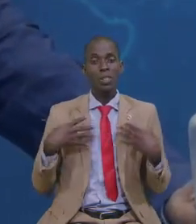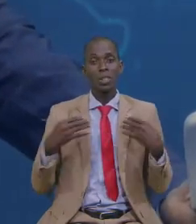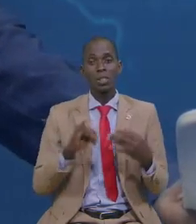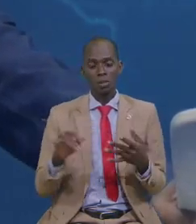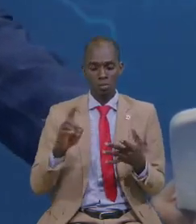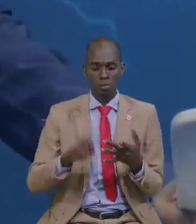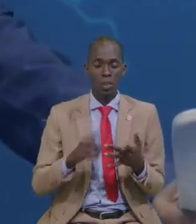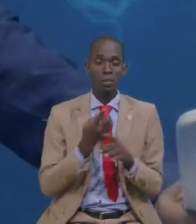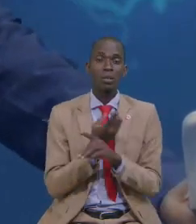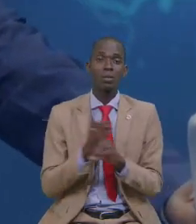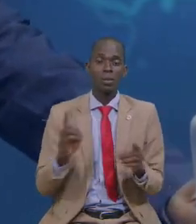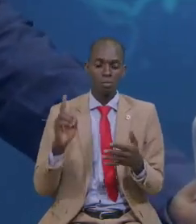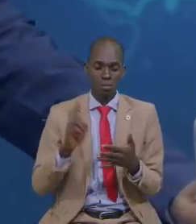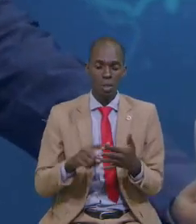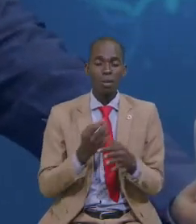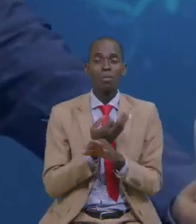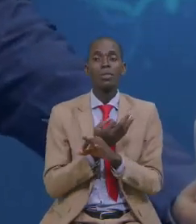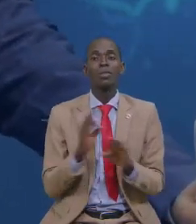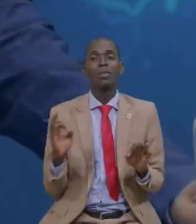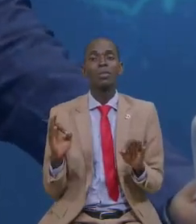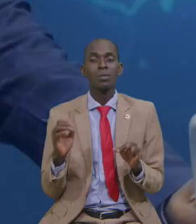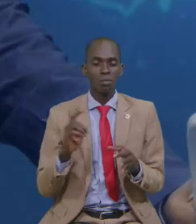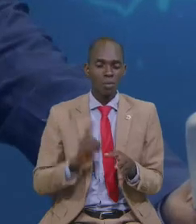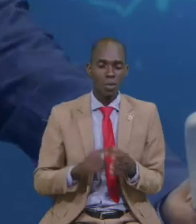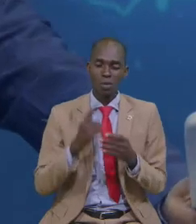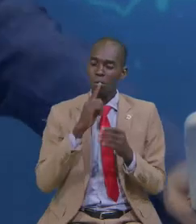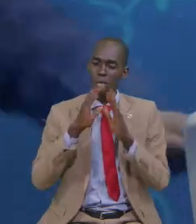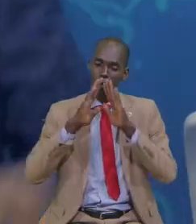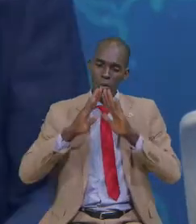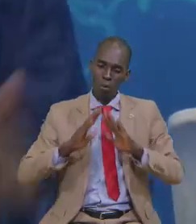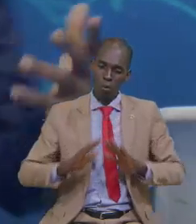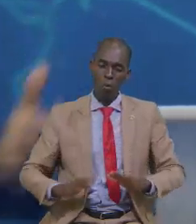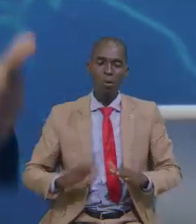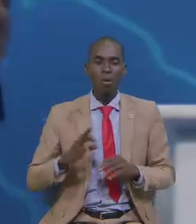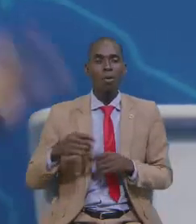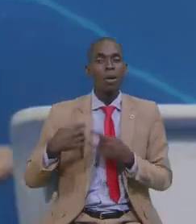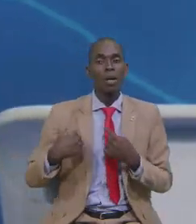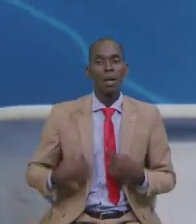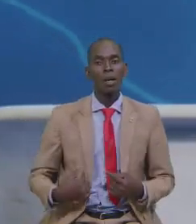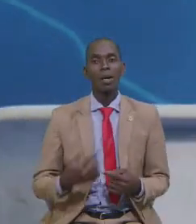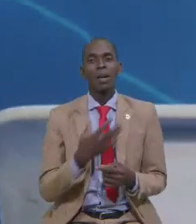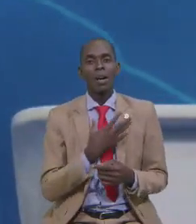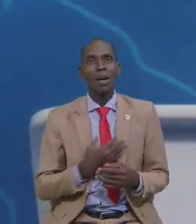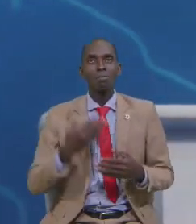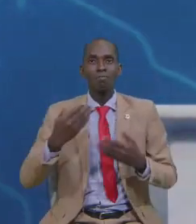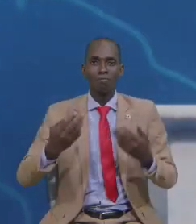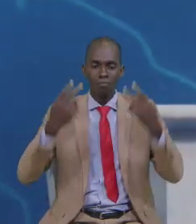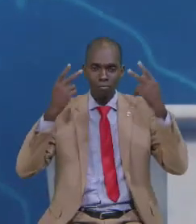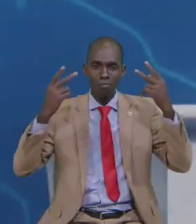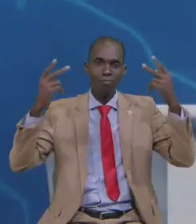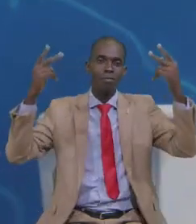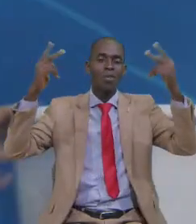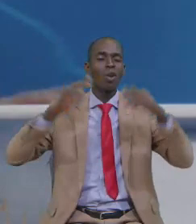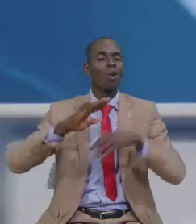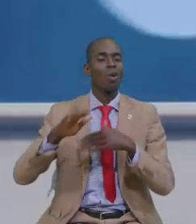deliverance, freedom, ease and peace of heart, and prosperity, all his